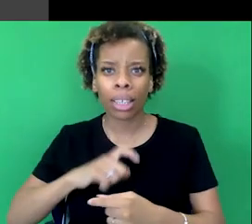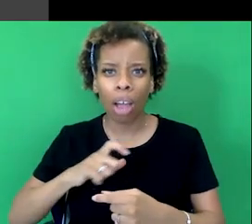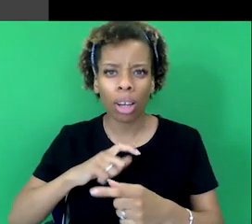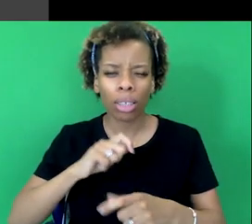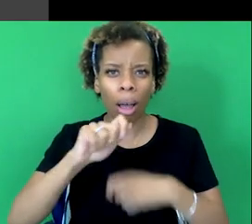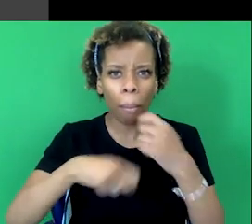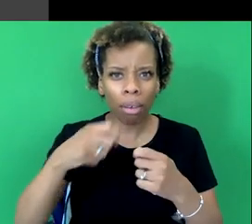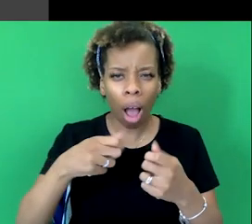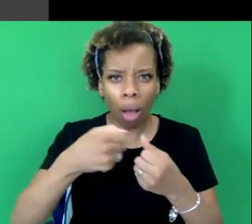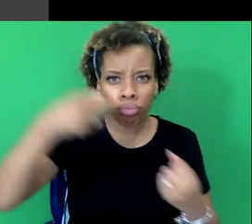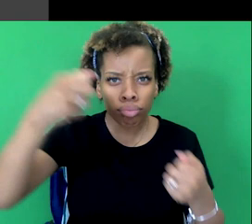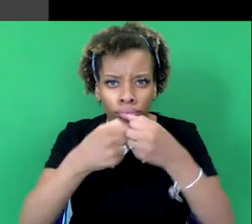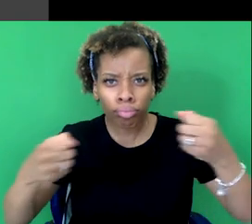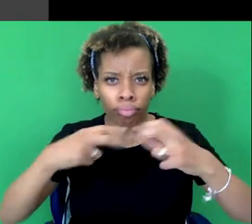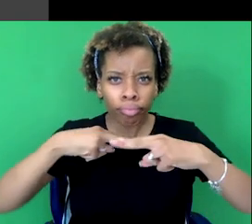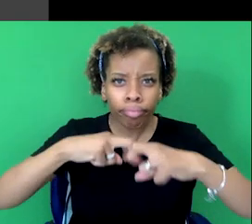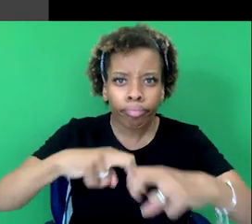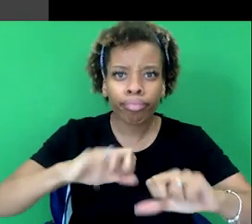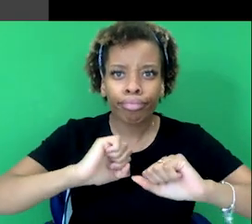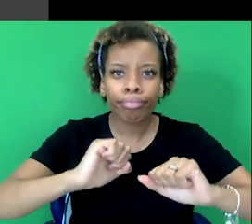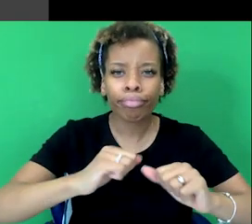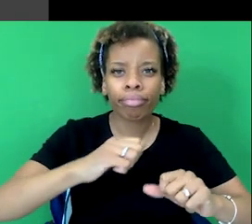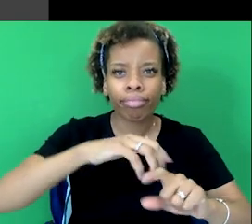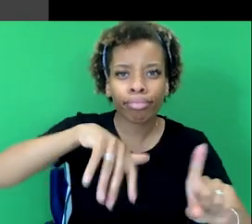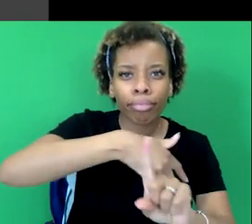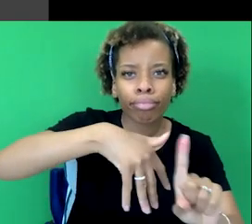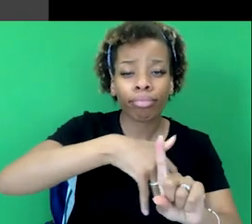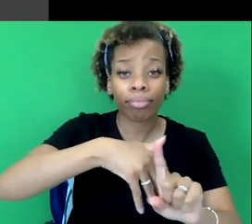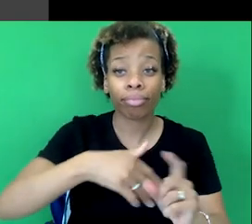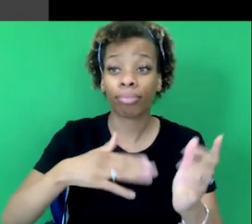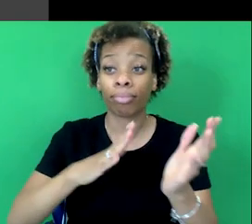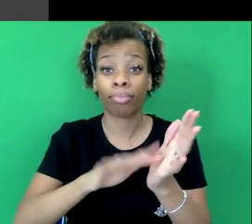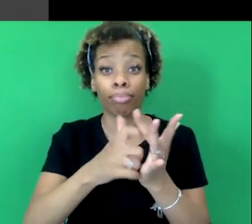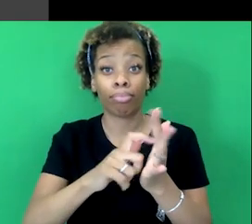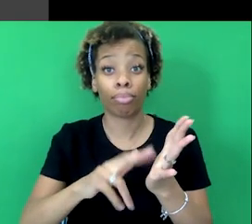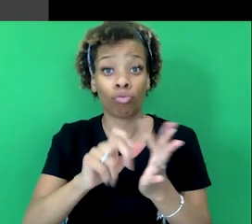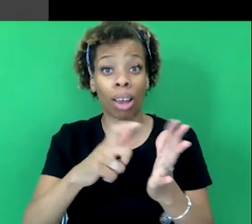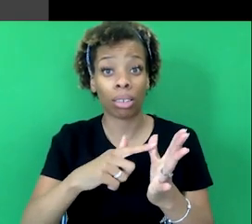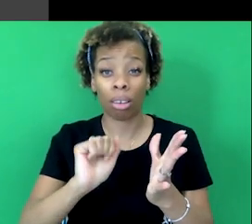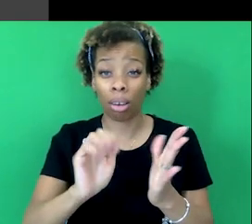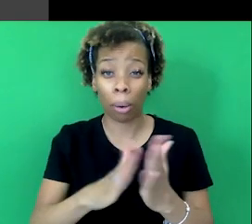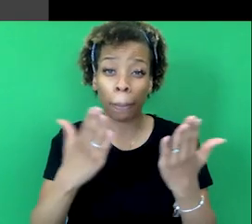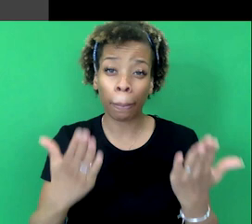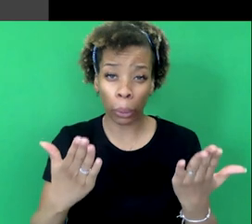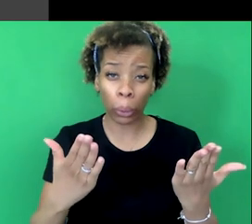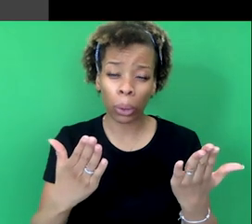given them stories. But what Miranda's book does is absolutely,